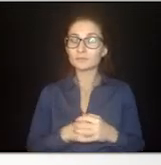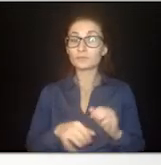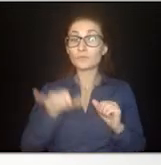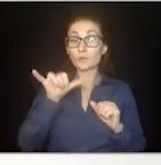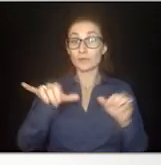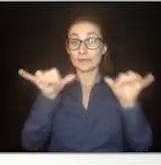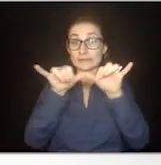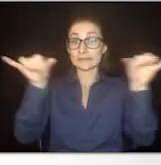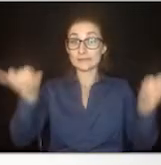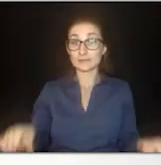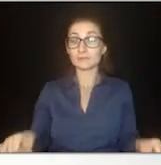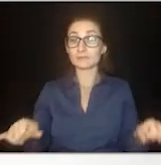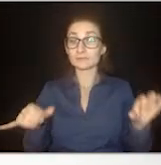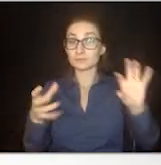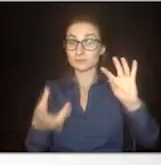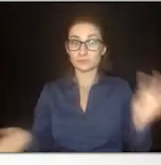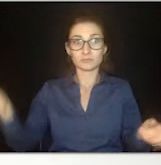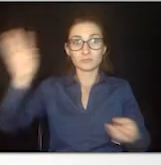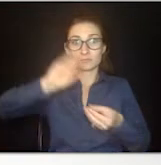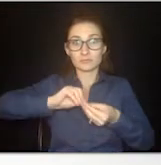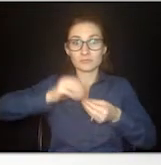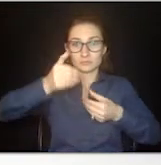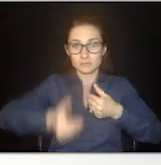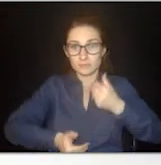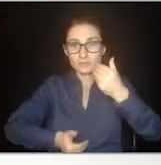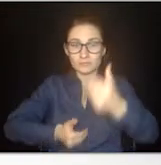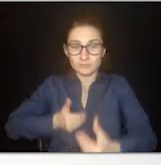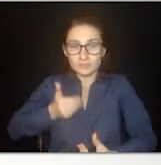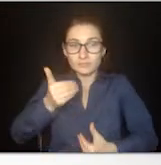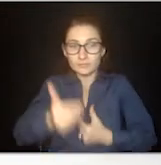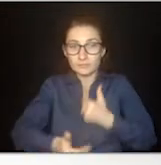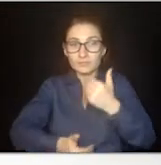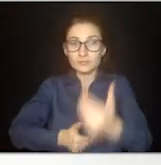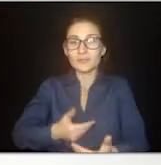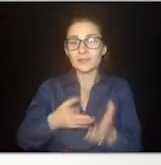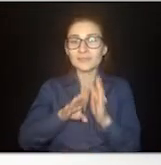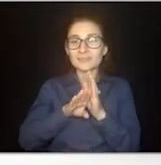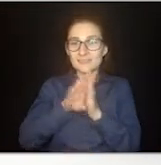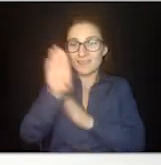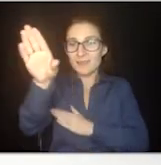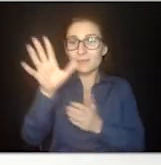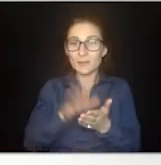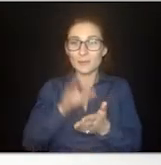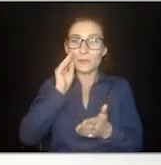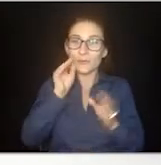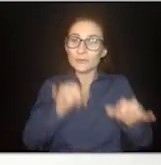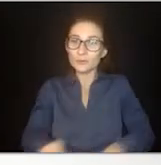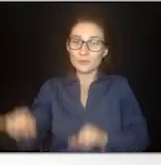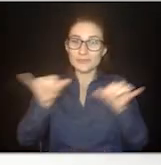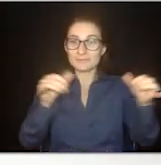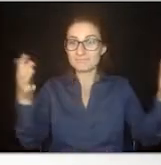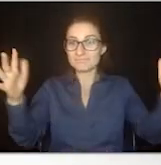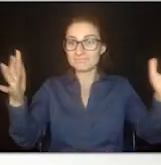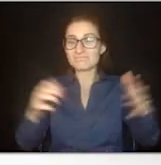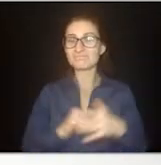that, by systematically thinking through that process, you have just developed a learning